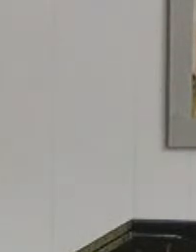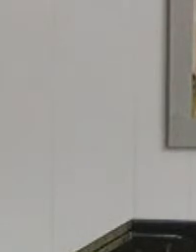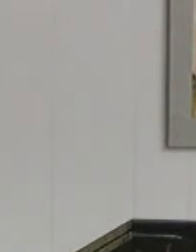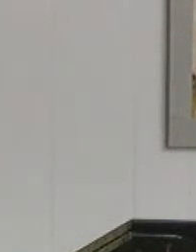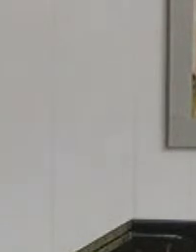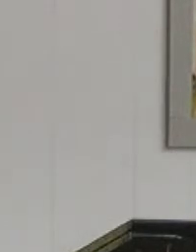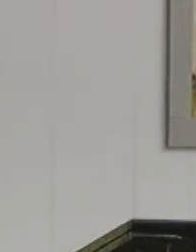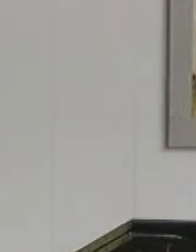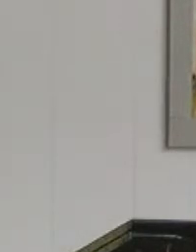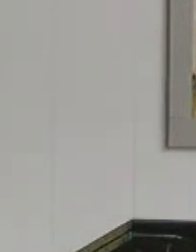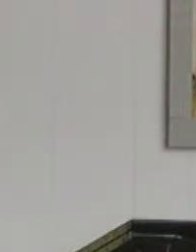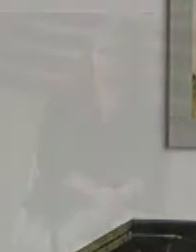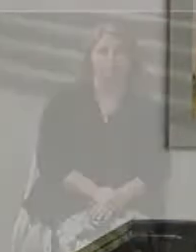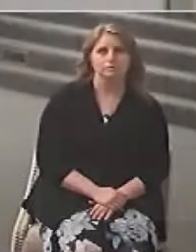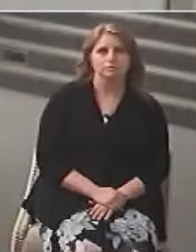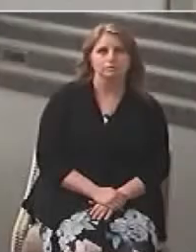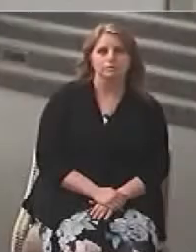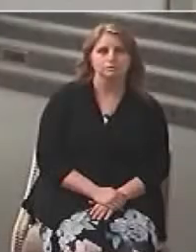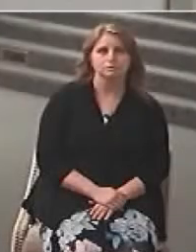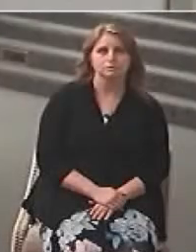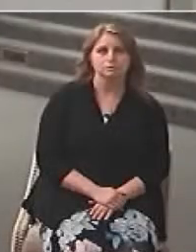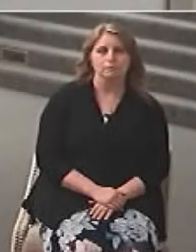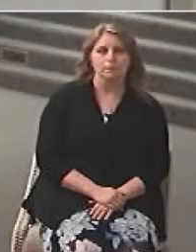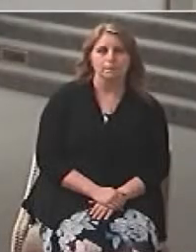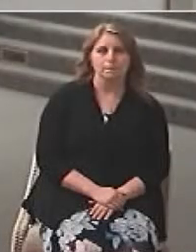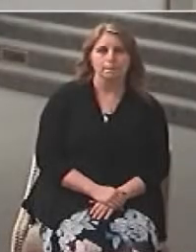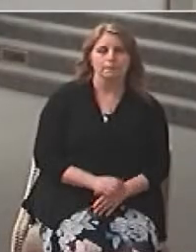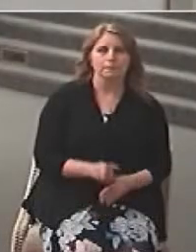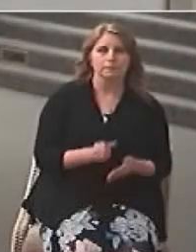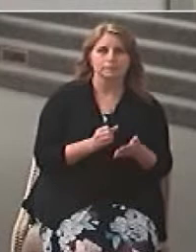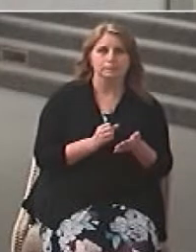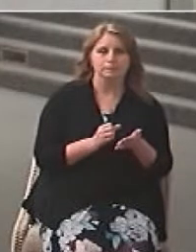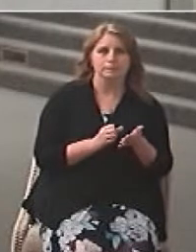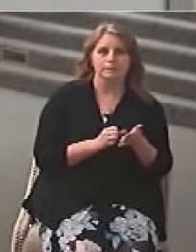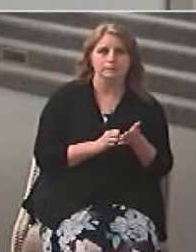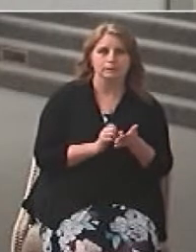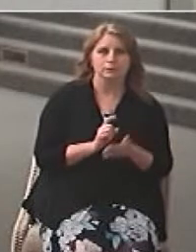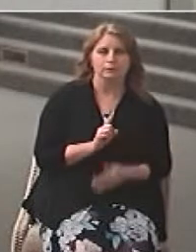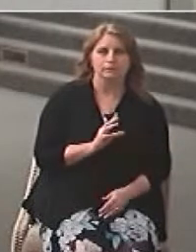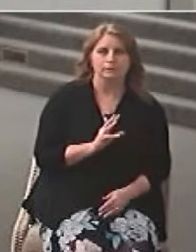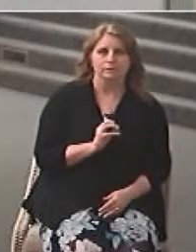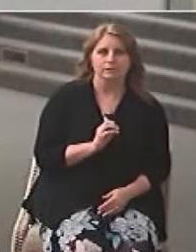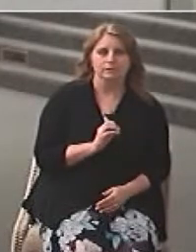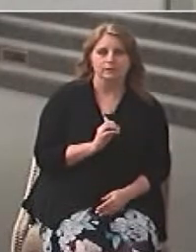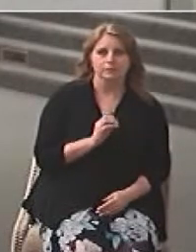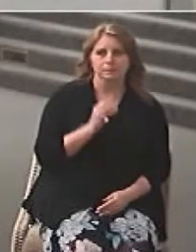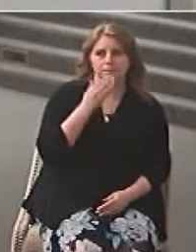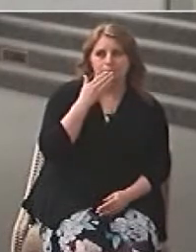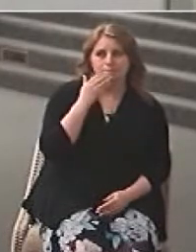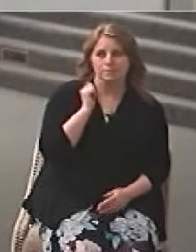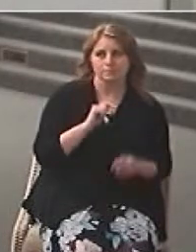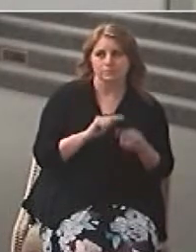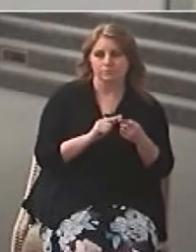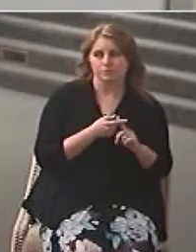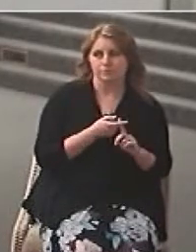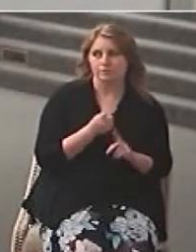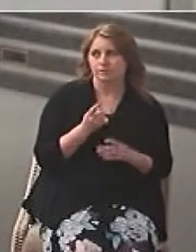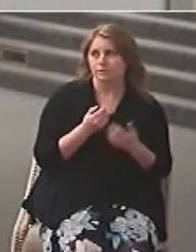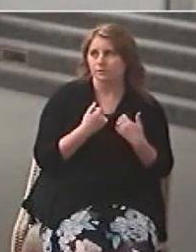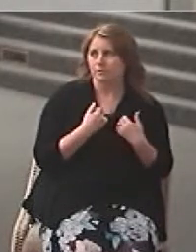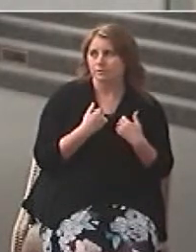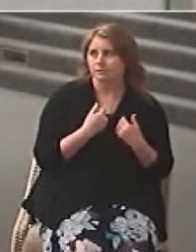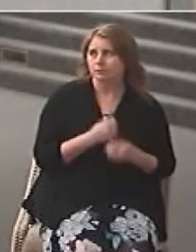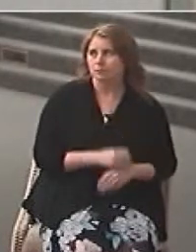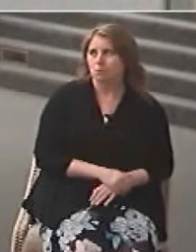Page number 150. Y'all help us sing "The Dearest Friend I Ever Had." Page number 150.